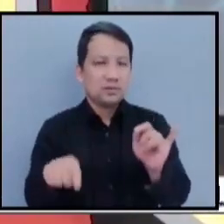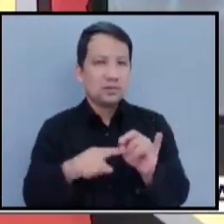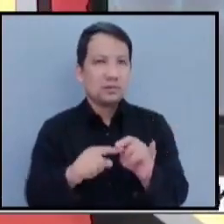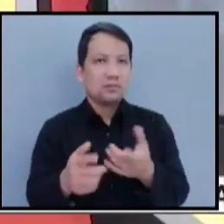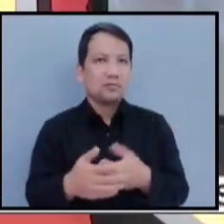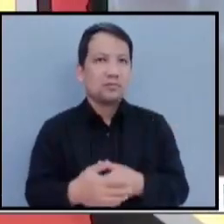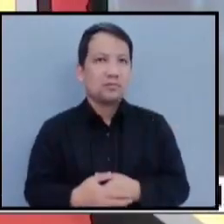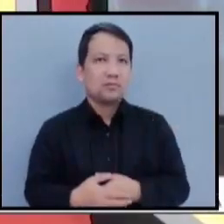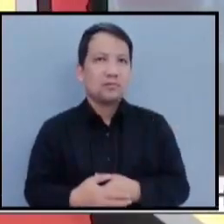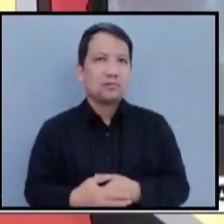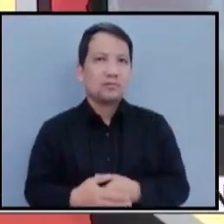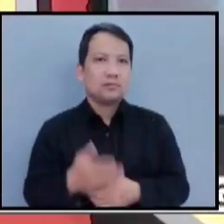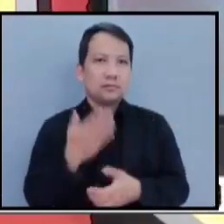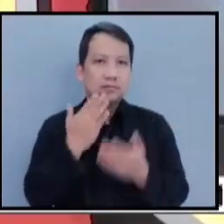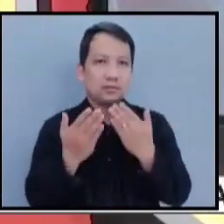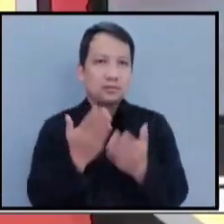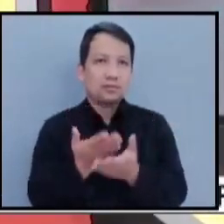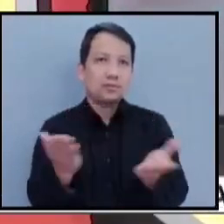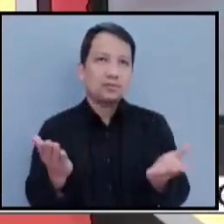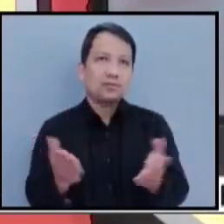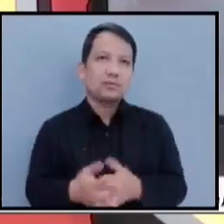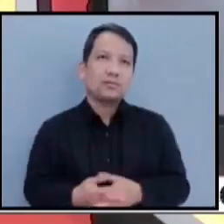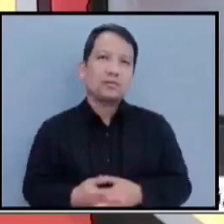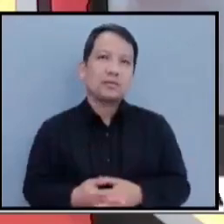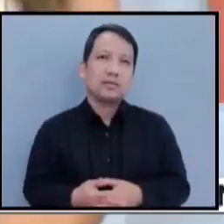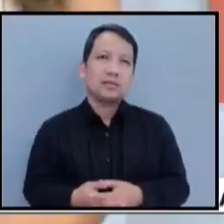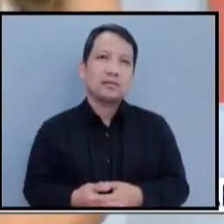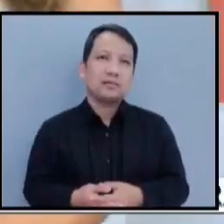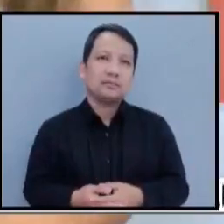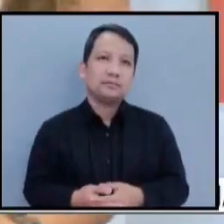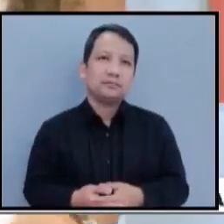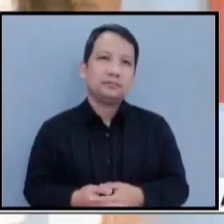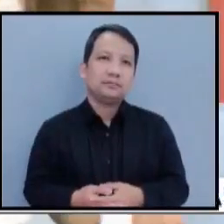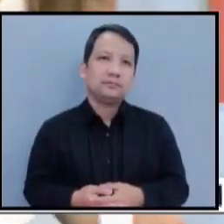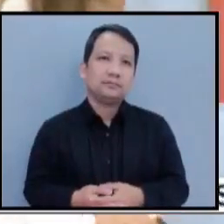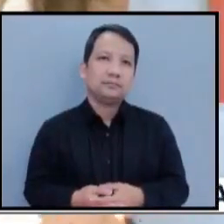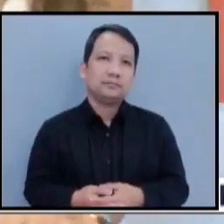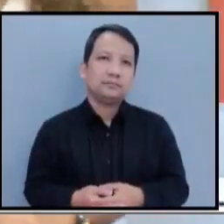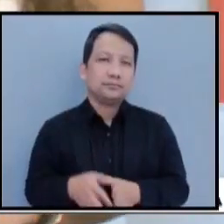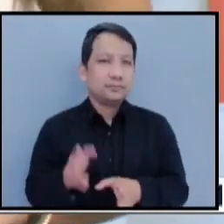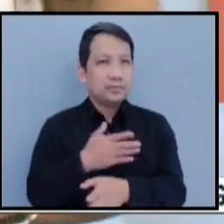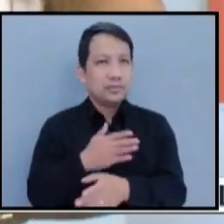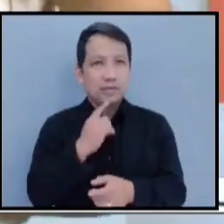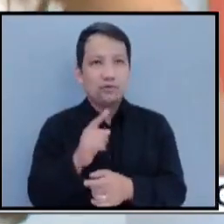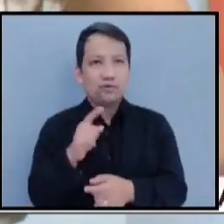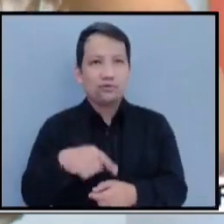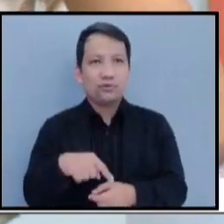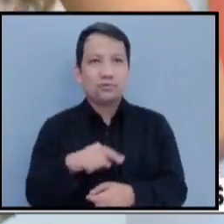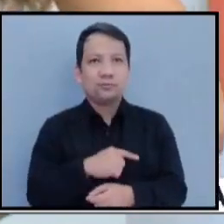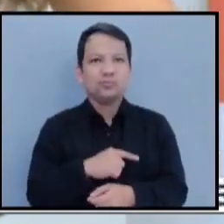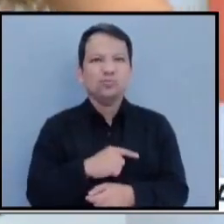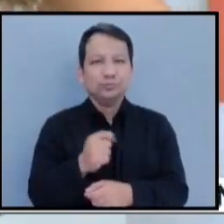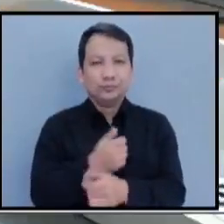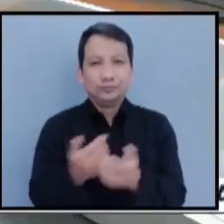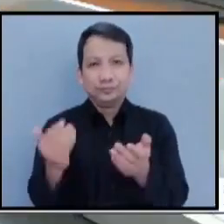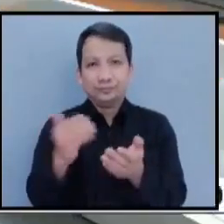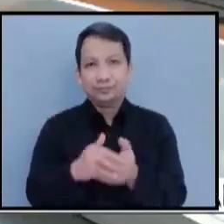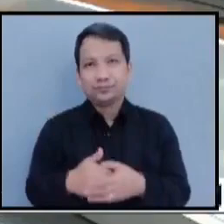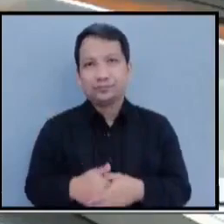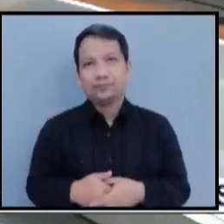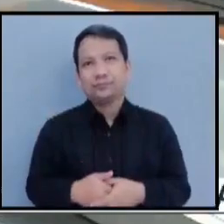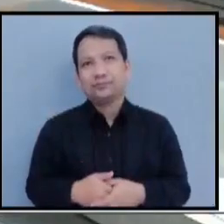remembered I can buy myself flowers, write my name in the sand.